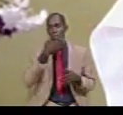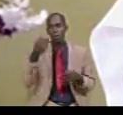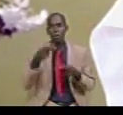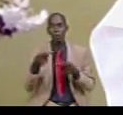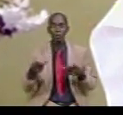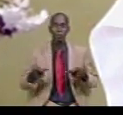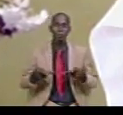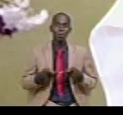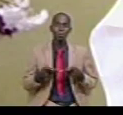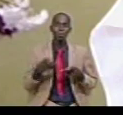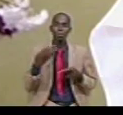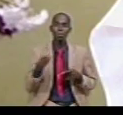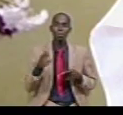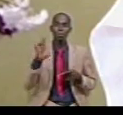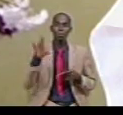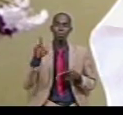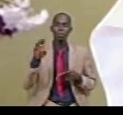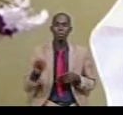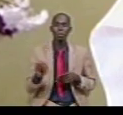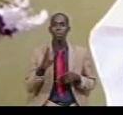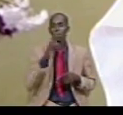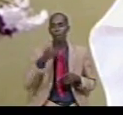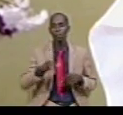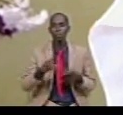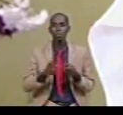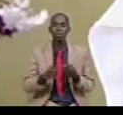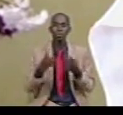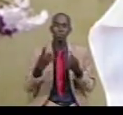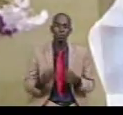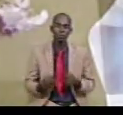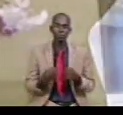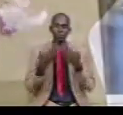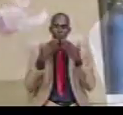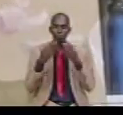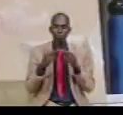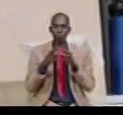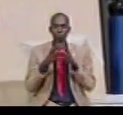Life Ministries are yet to come. Thank you very much.